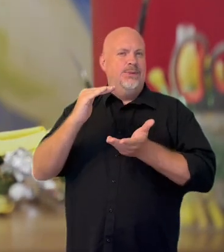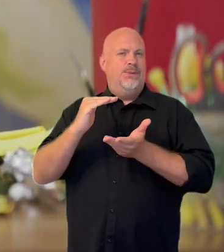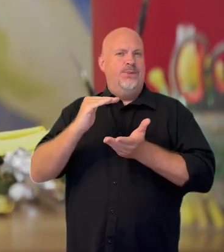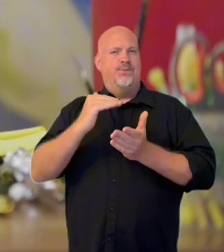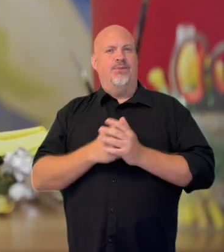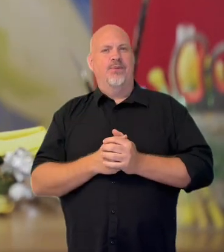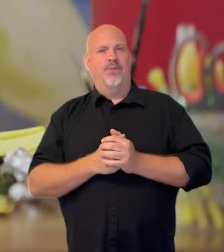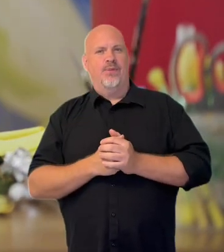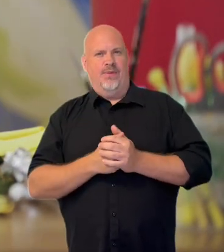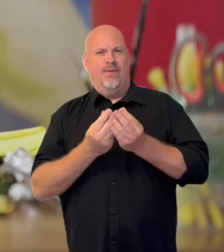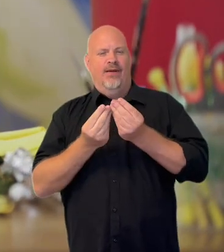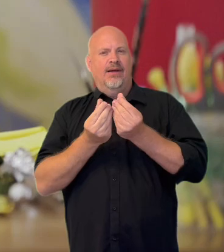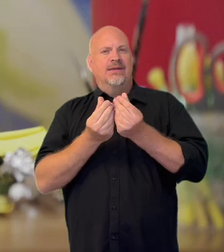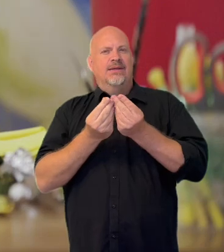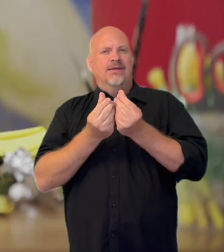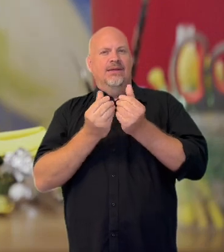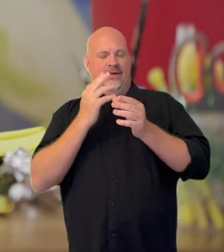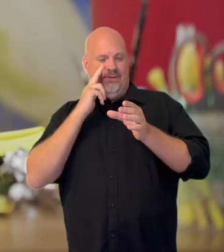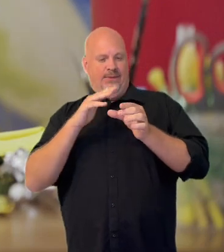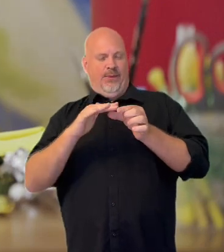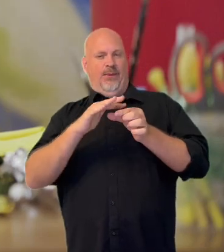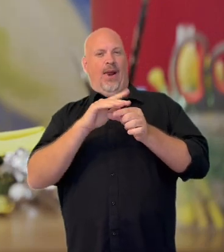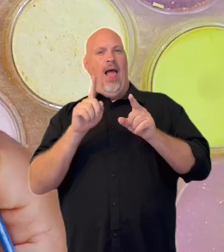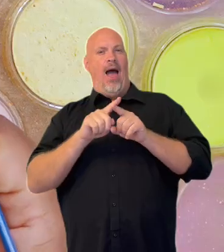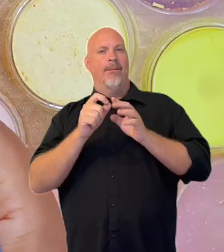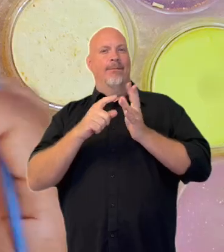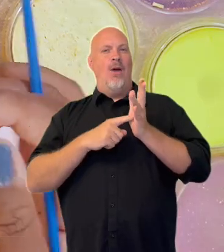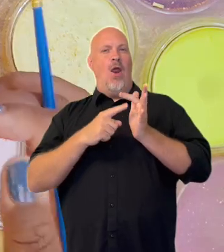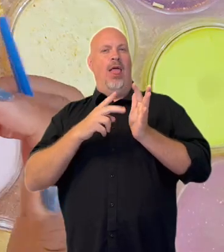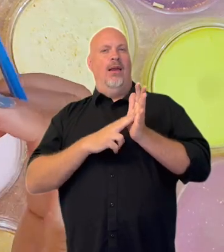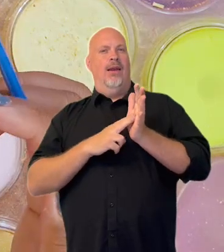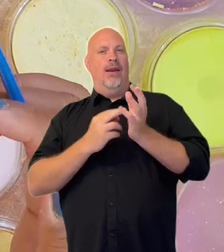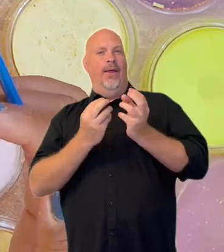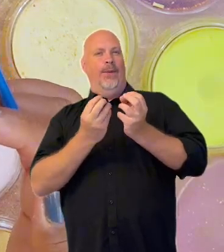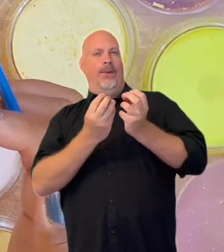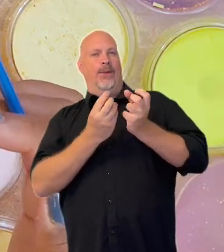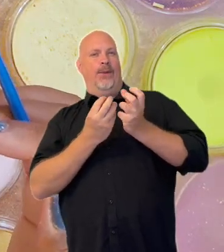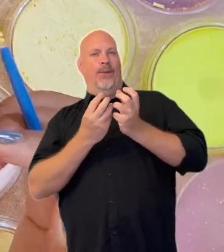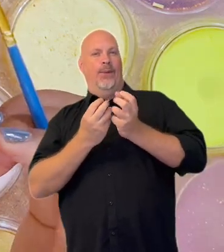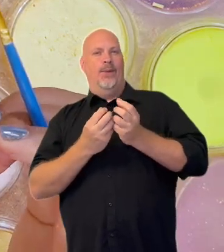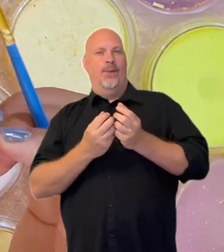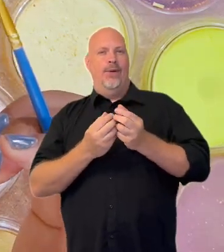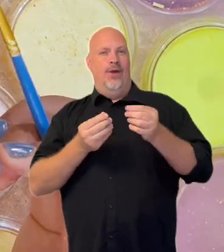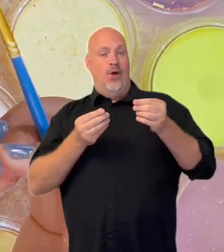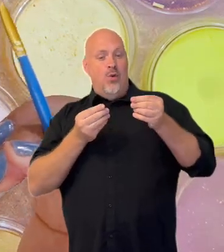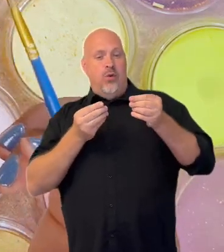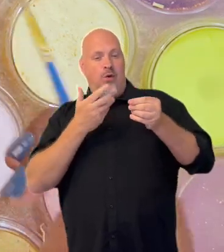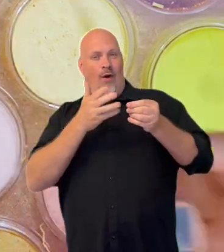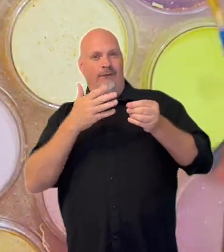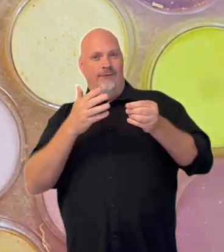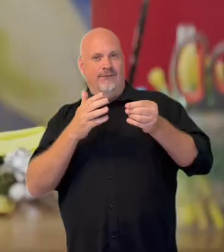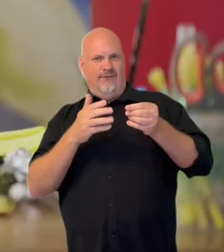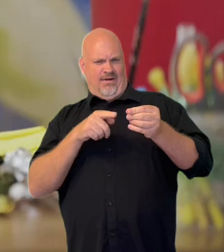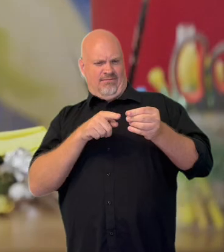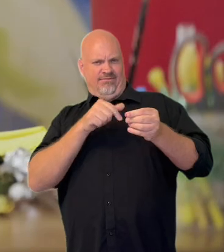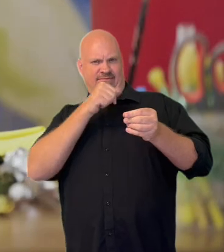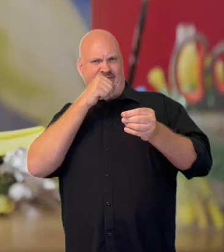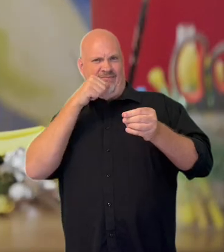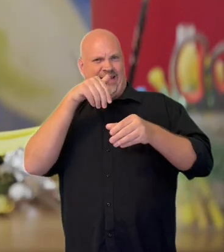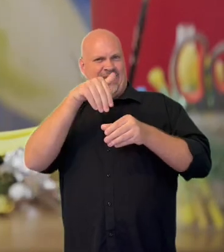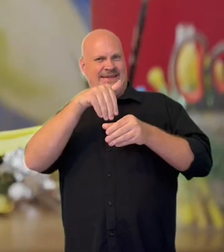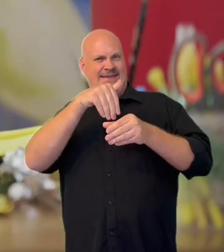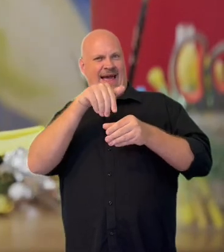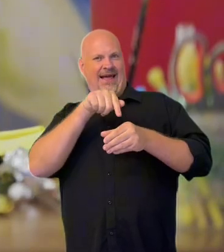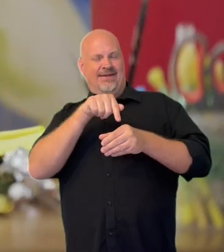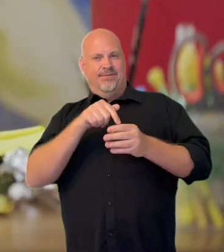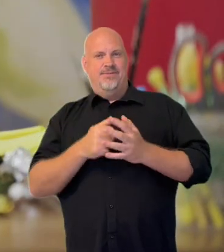lovely inside. And then I also like to add a little bit of green so it looks like it's kind of grown straight out from the flower. And